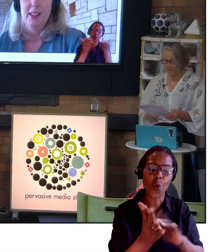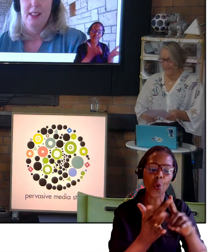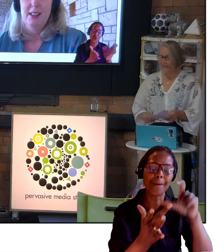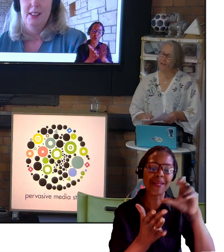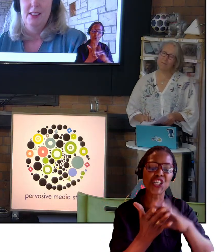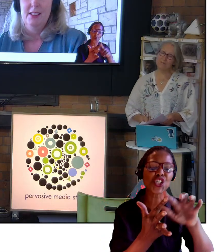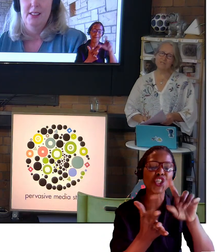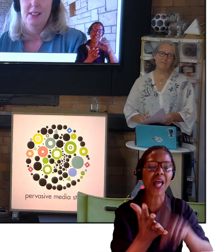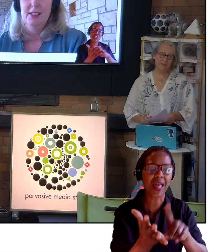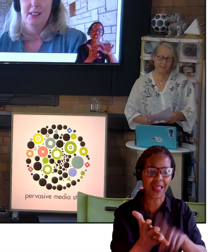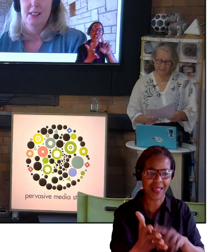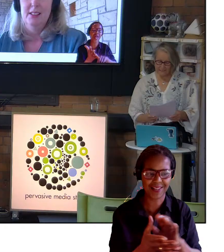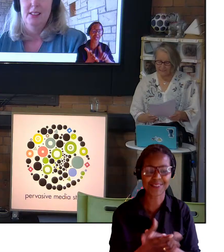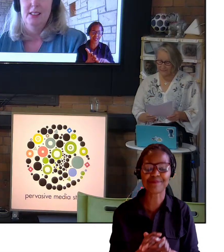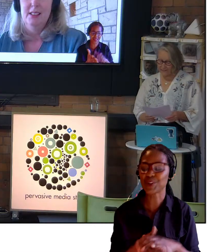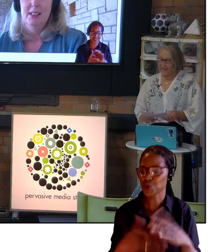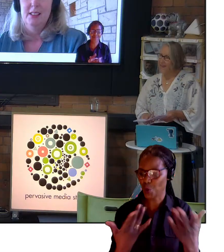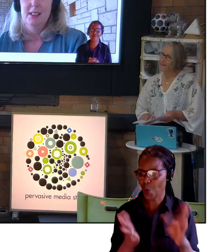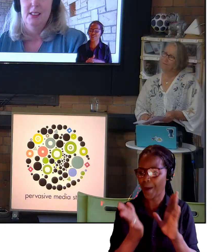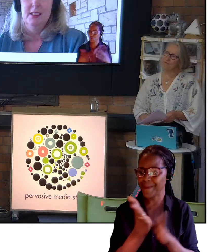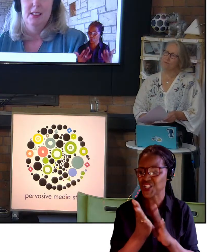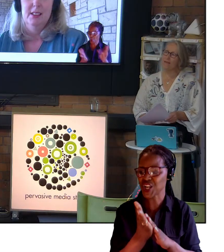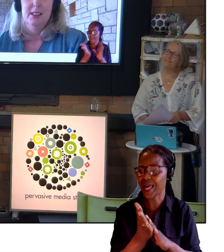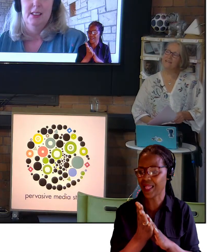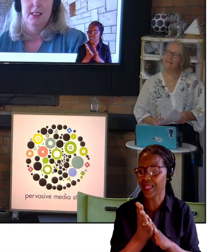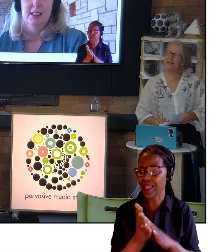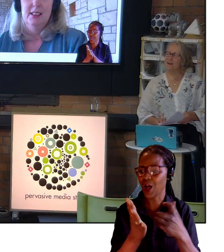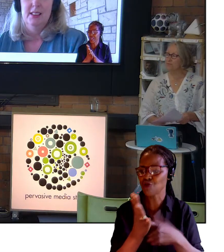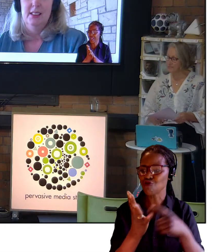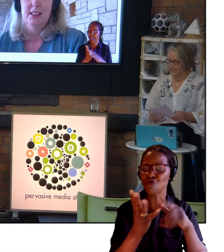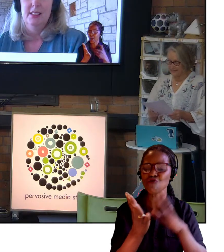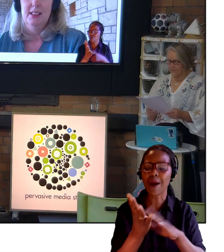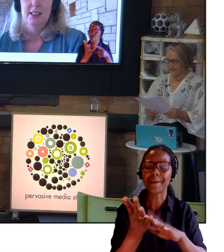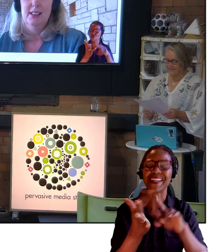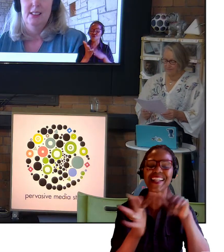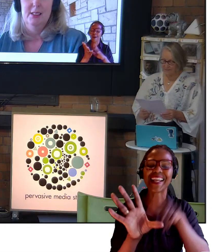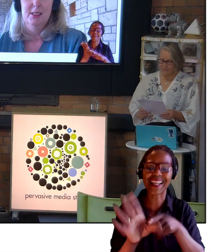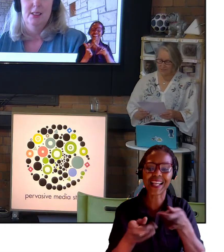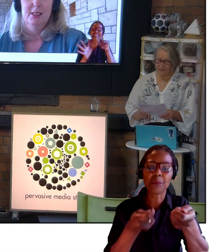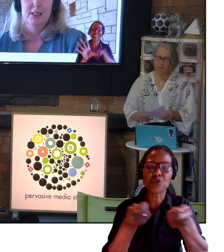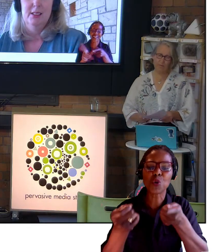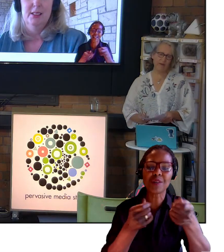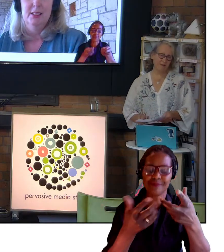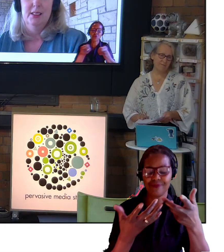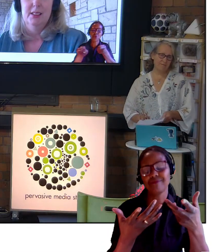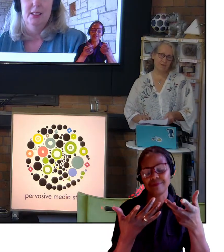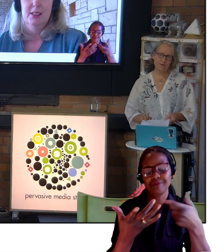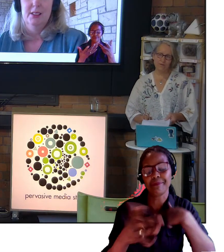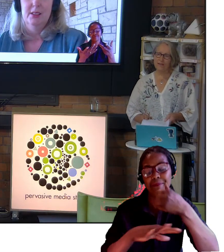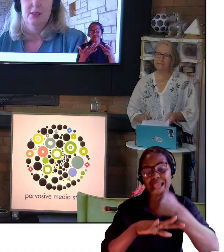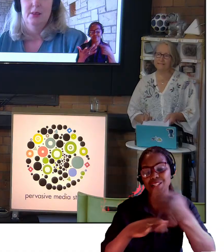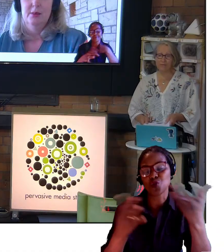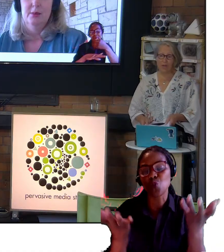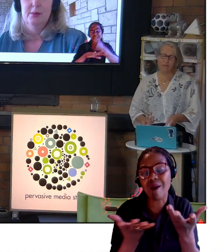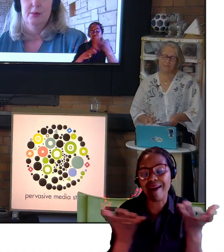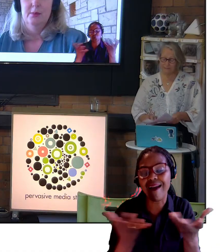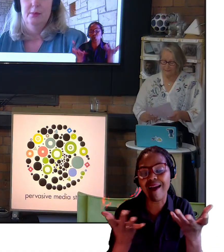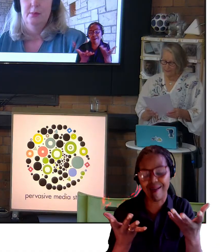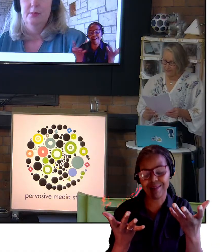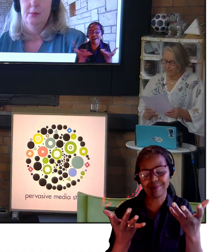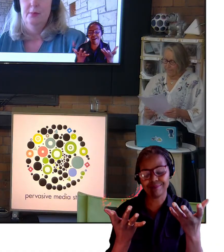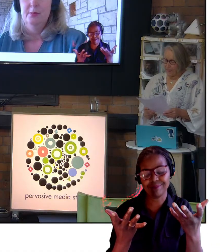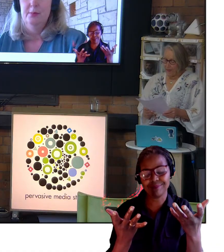herself. Rumney, I'm producer for England, and I'm also based here at Watershed at the Pervasive Media Studio, but I live on the south